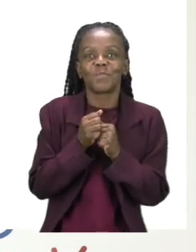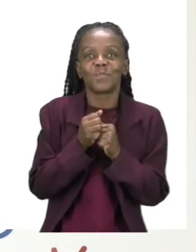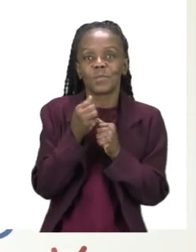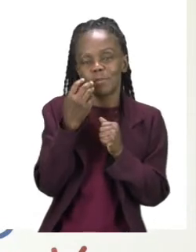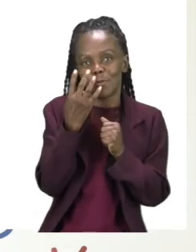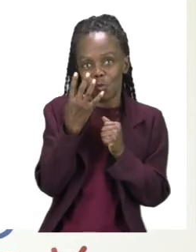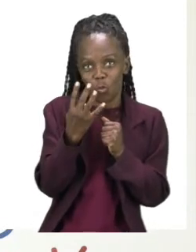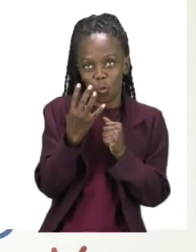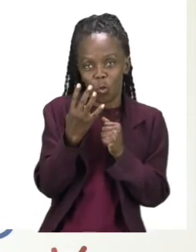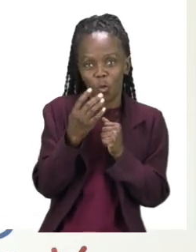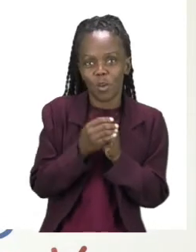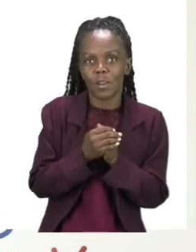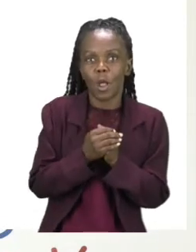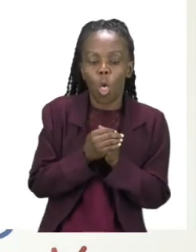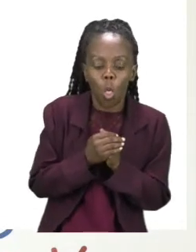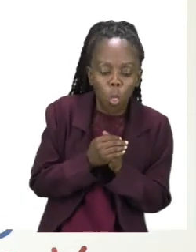4,